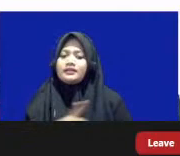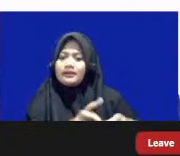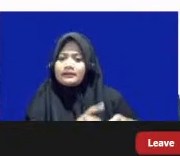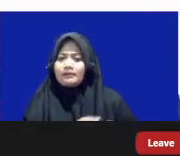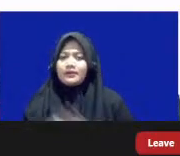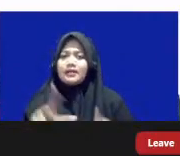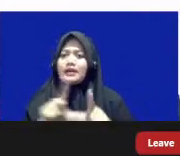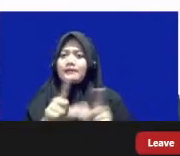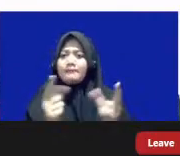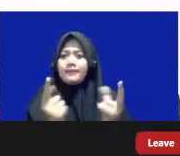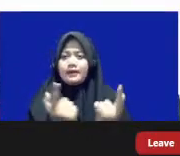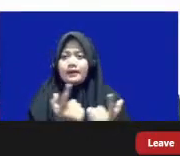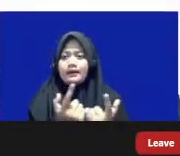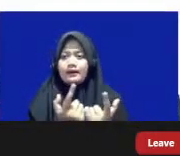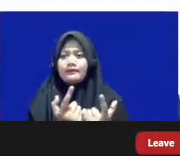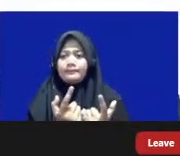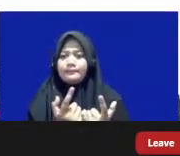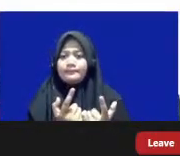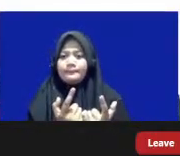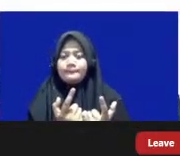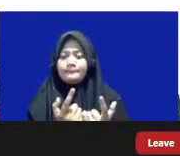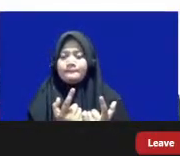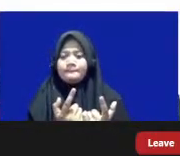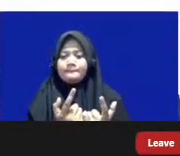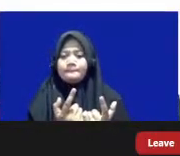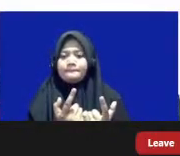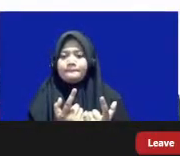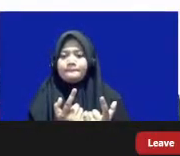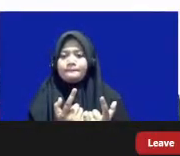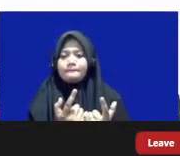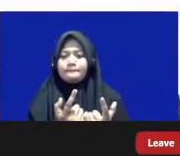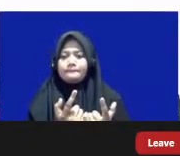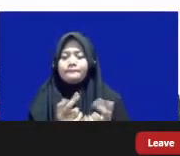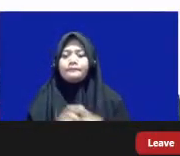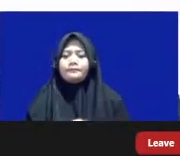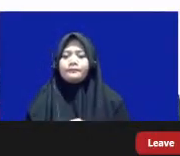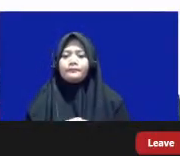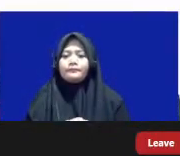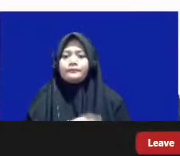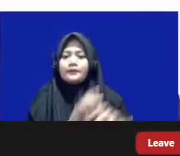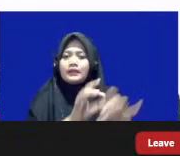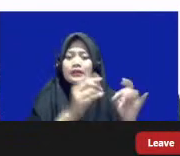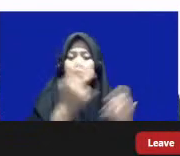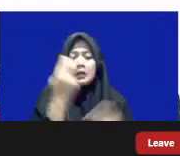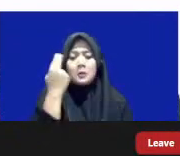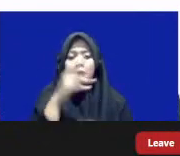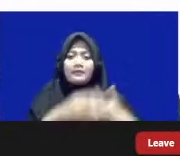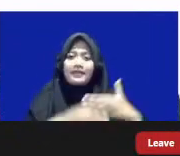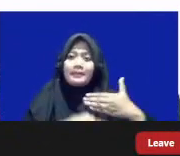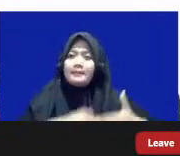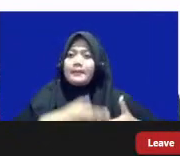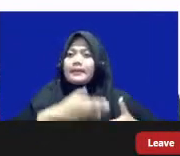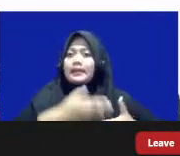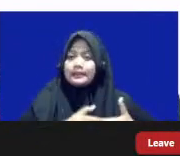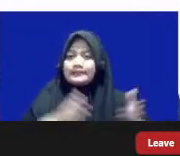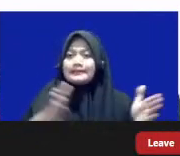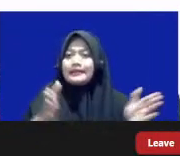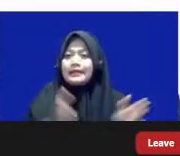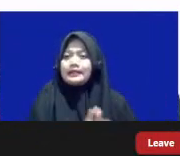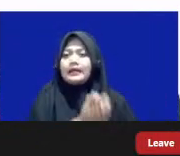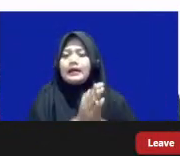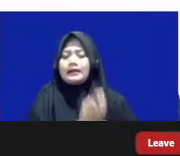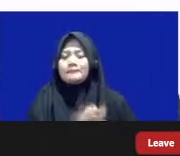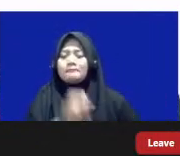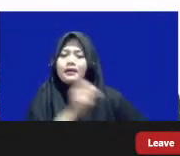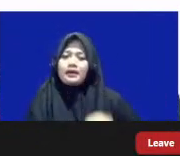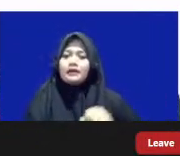and Bangladesh Red Crescent Society, implemented anticipatory action and supported around 20,000 people in the flood-prone 5